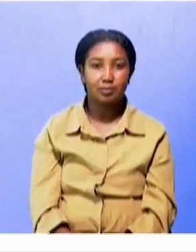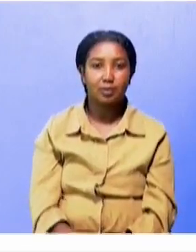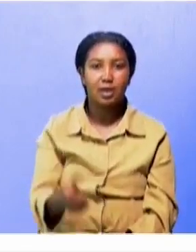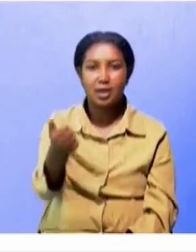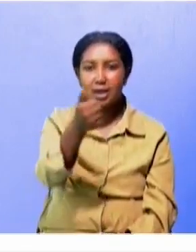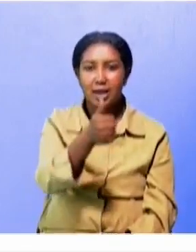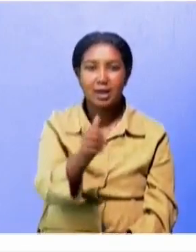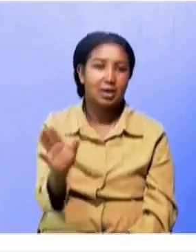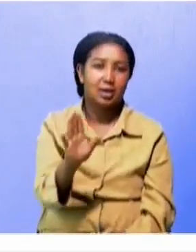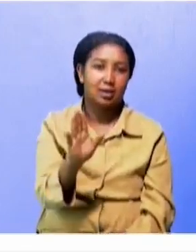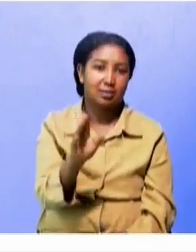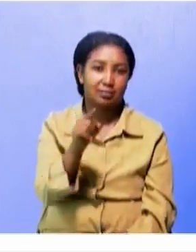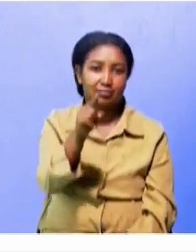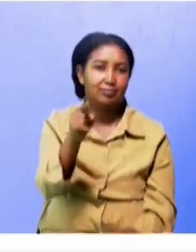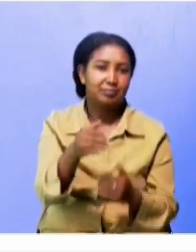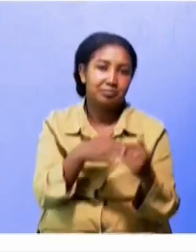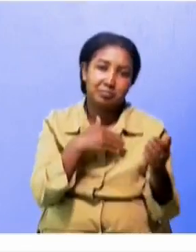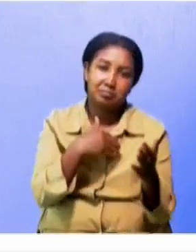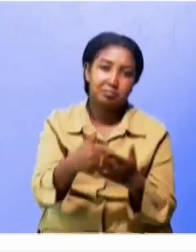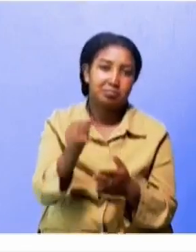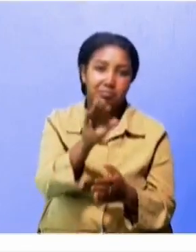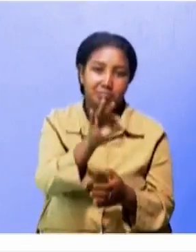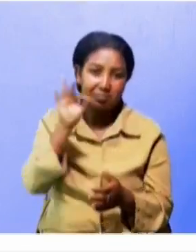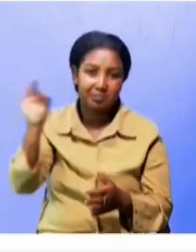any of